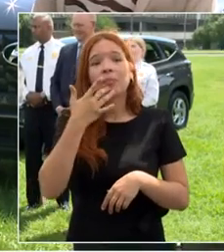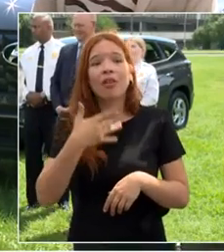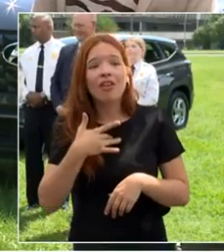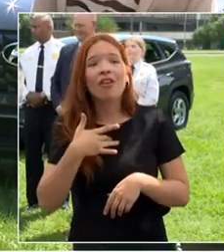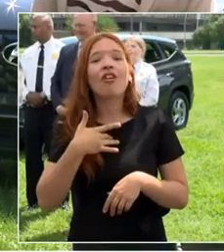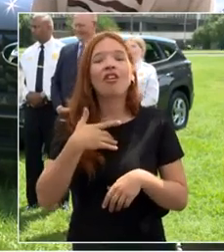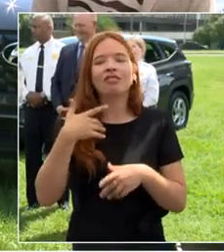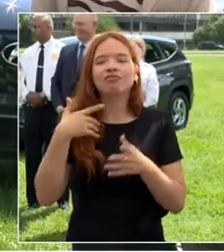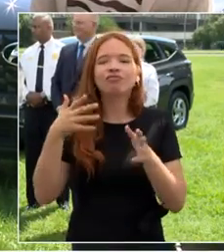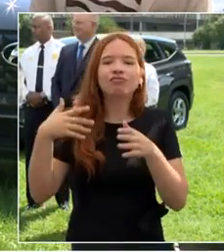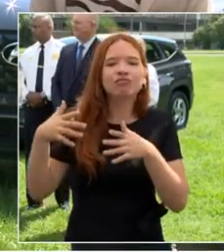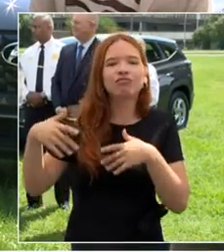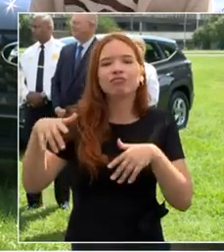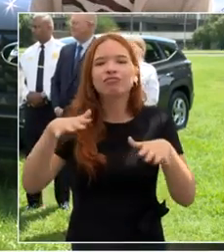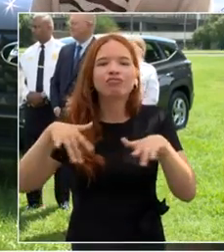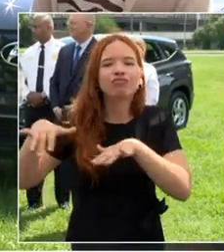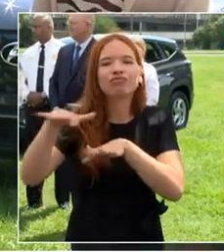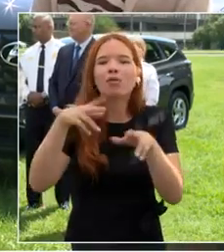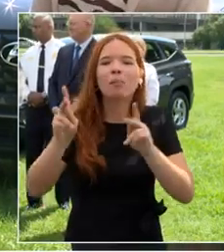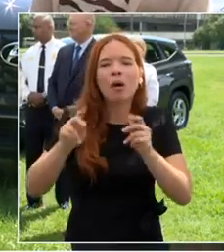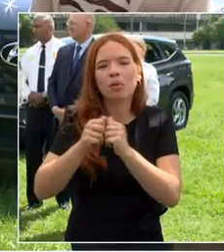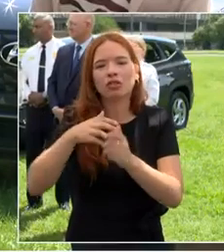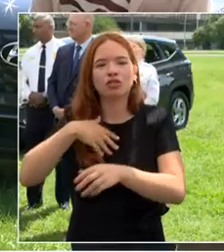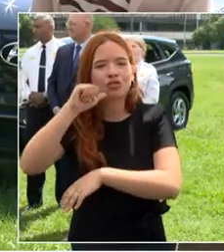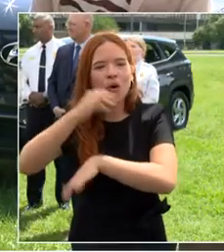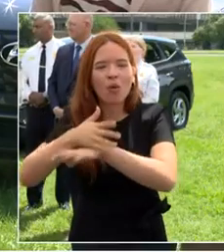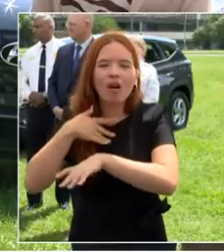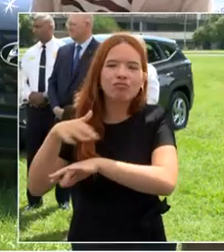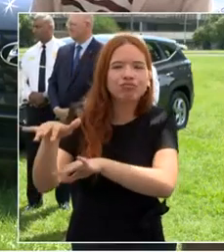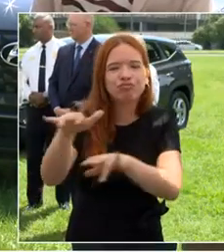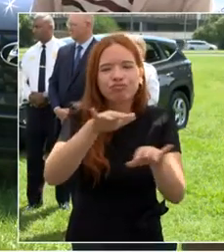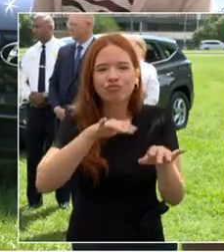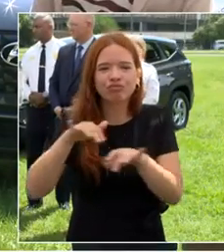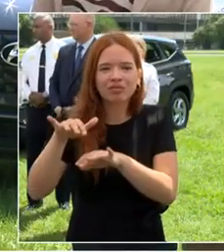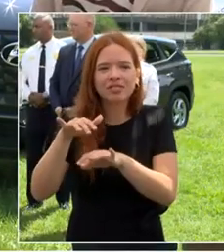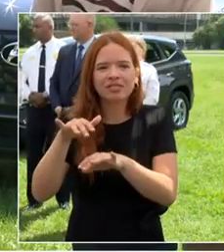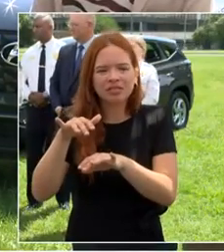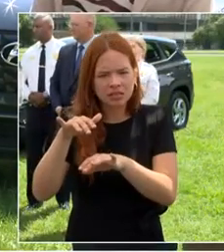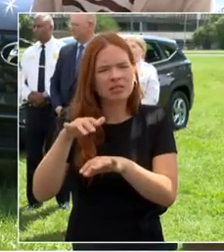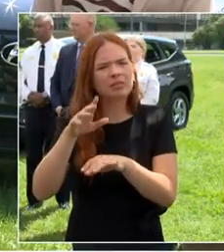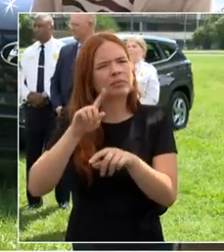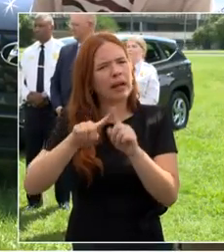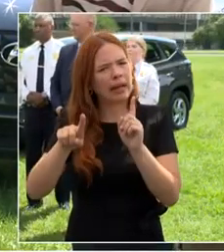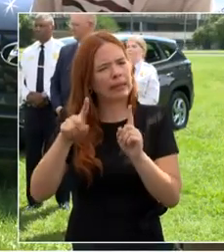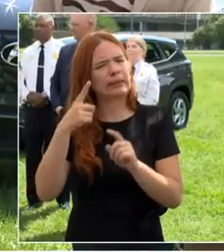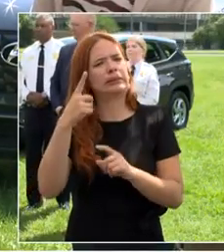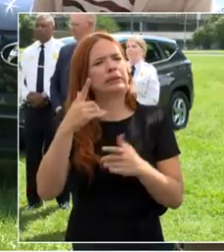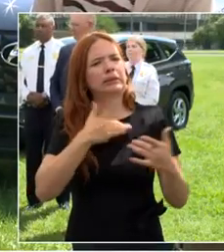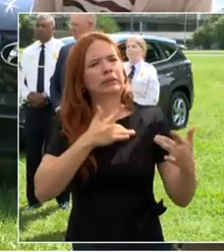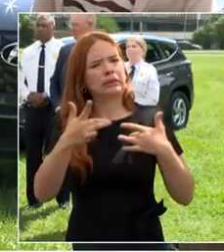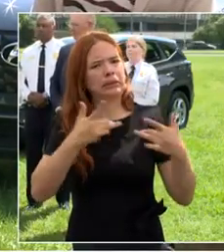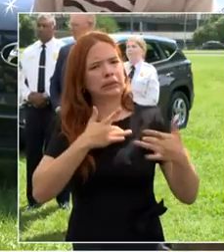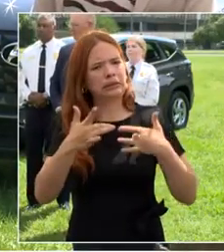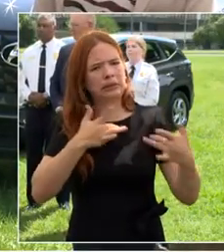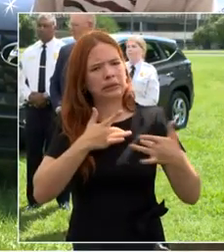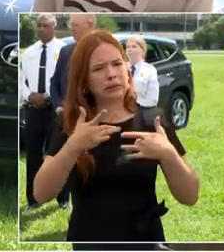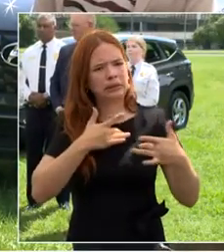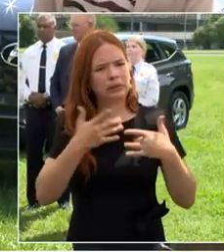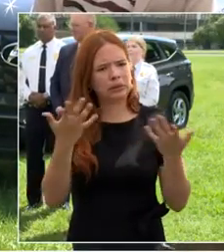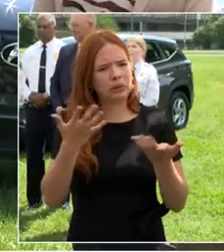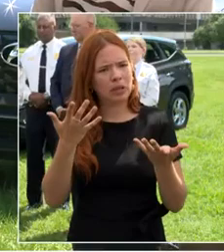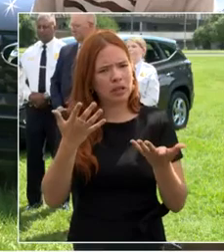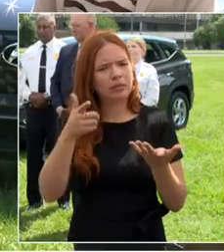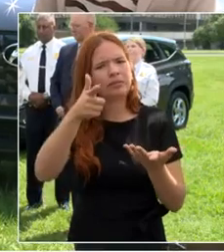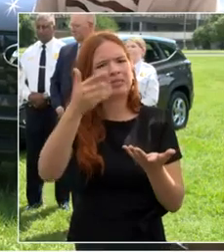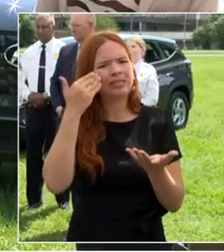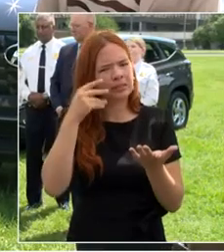Sorry, I'm shaking. Where Hyundai and Kia cars have been stolen with USB cords. I kept making a mental note to bring the car to